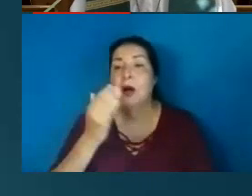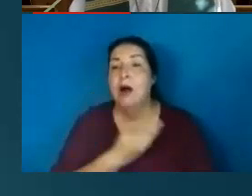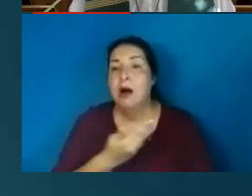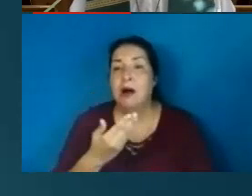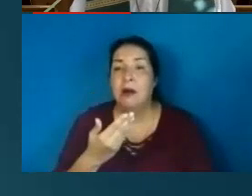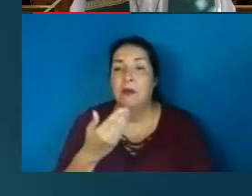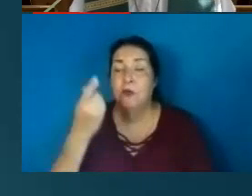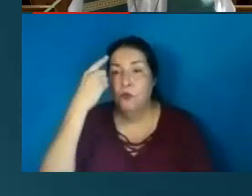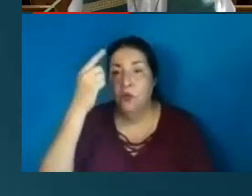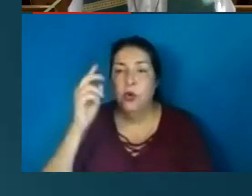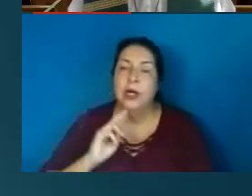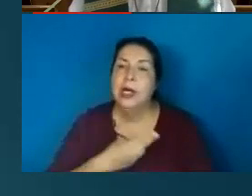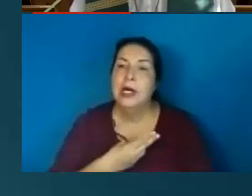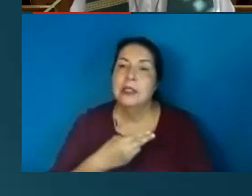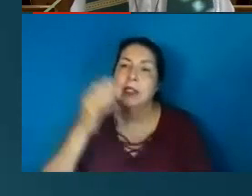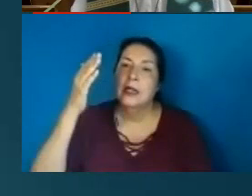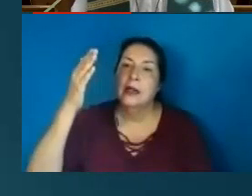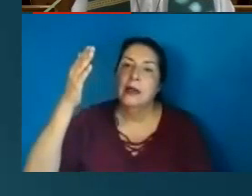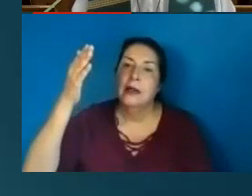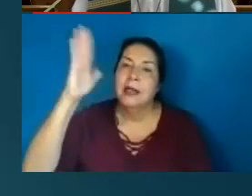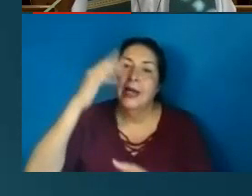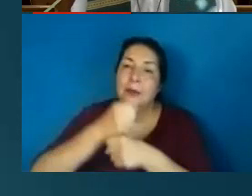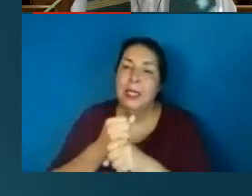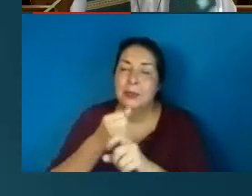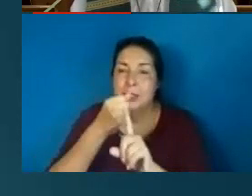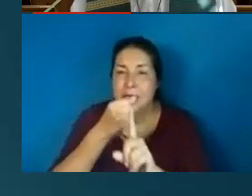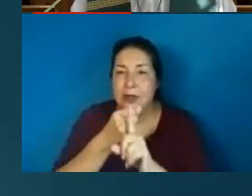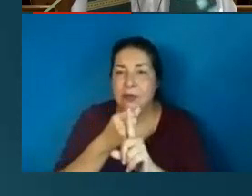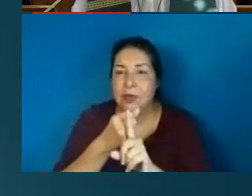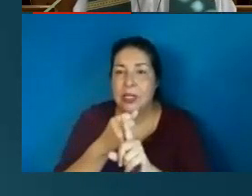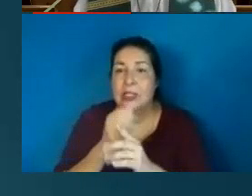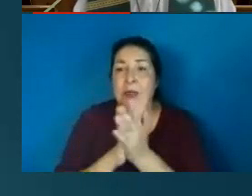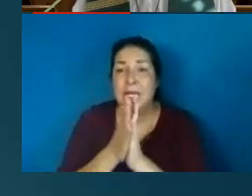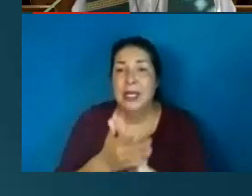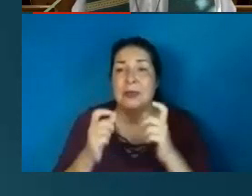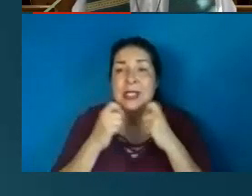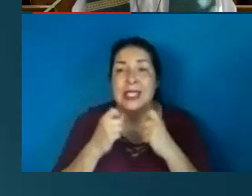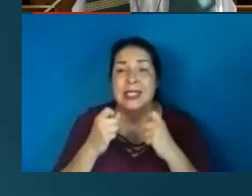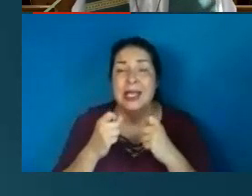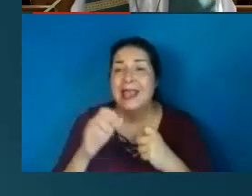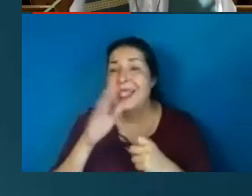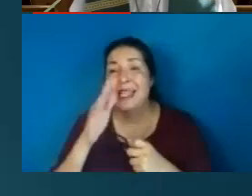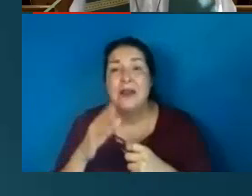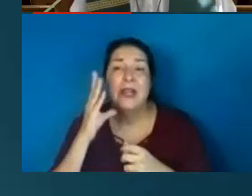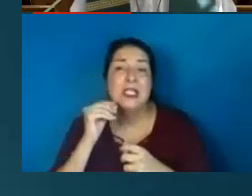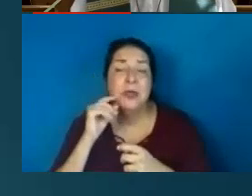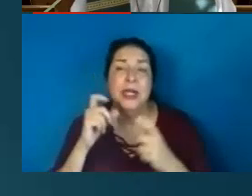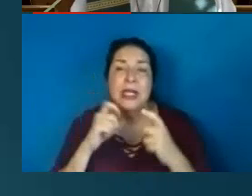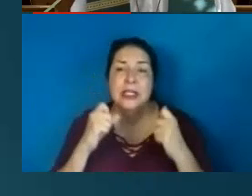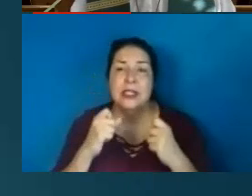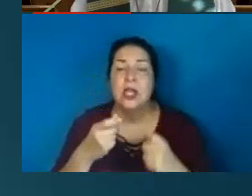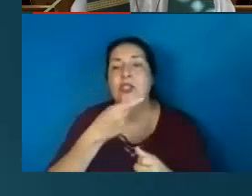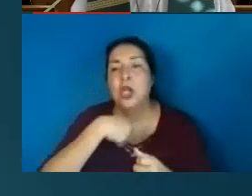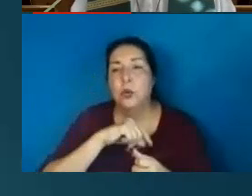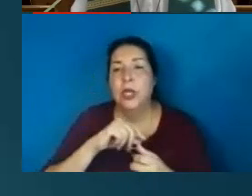made himself to be sin who knew no sin, that in him we might become the righteousness